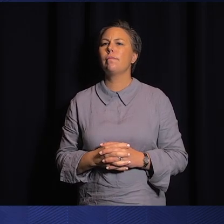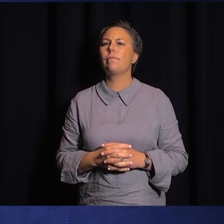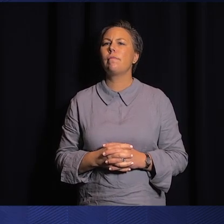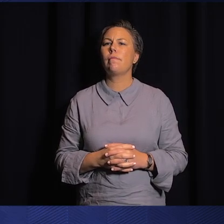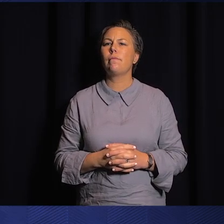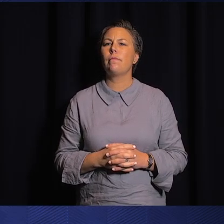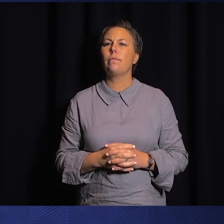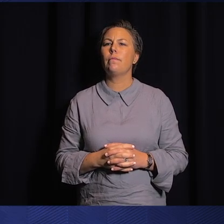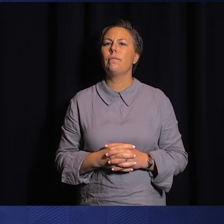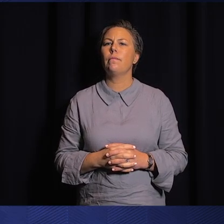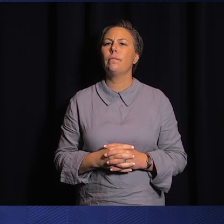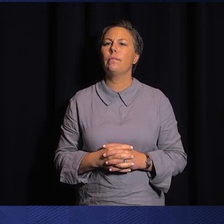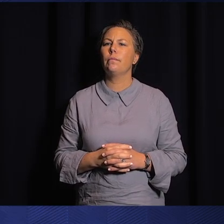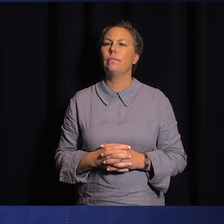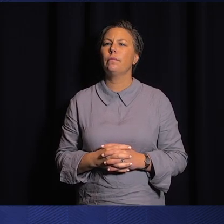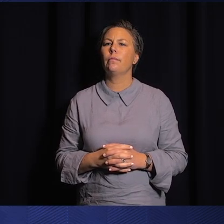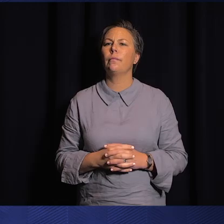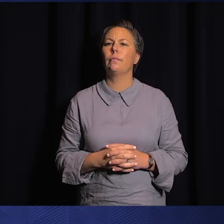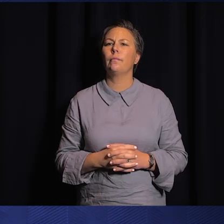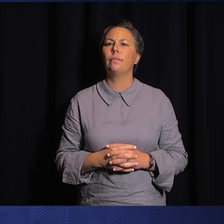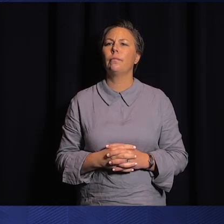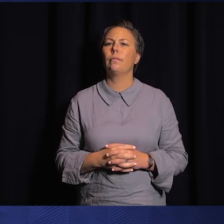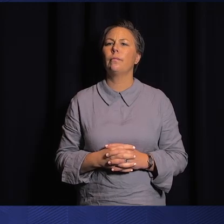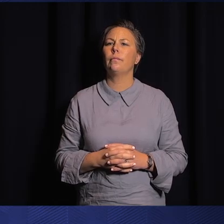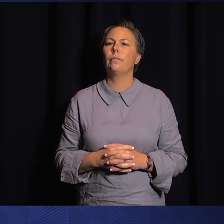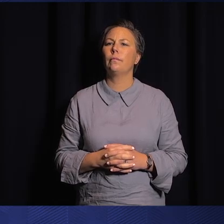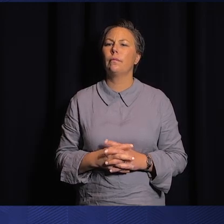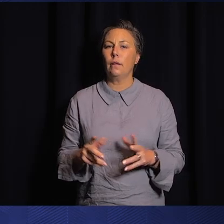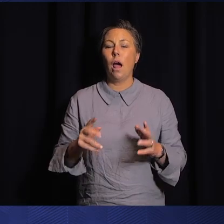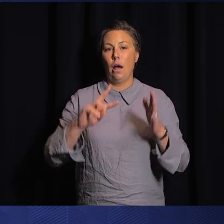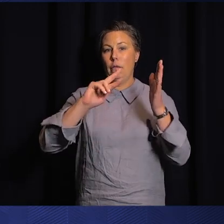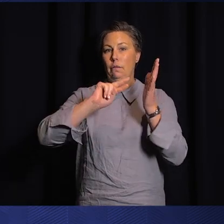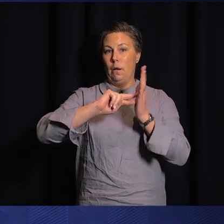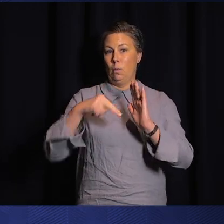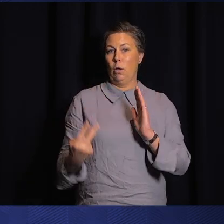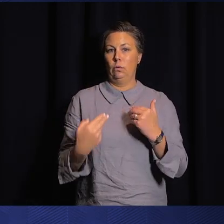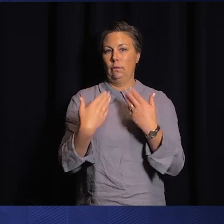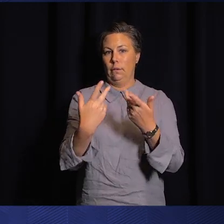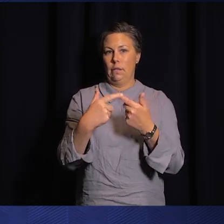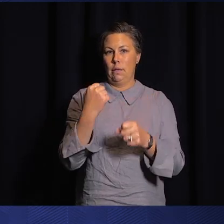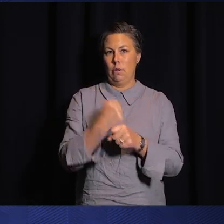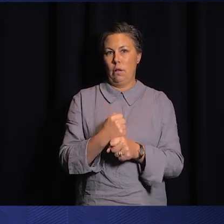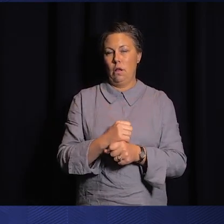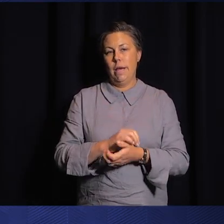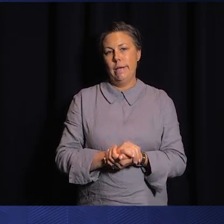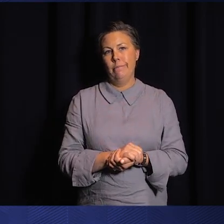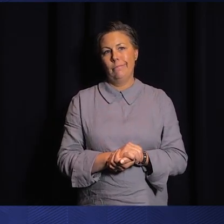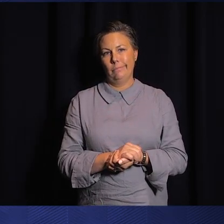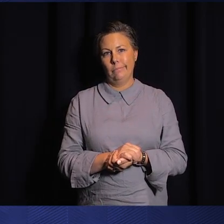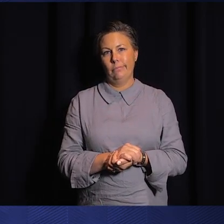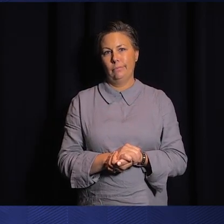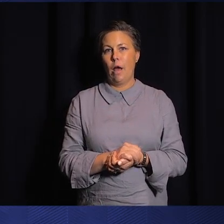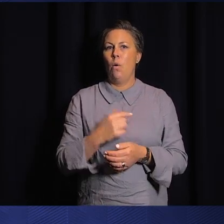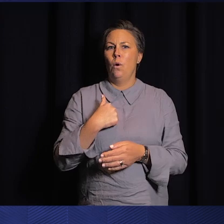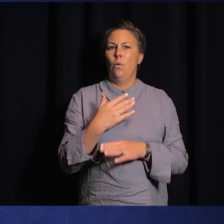As Civil society's role. As I'm into the examples, the real examples on the ground, for Vanuatu, we work